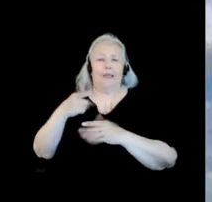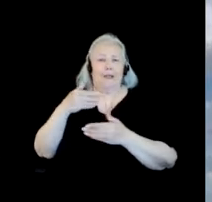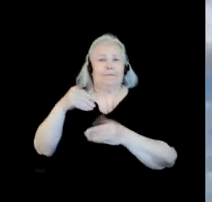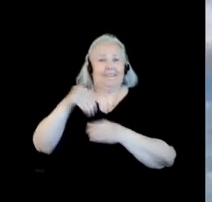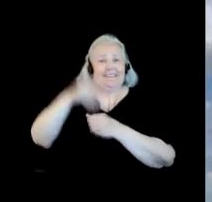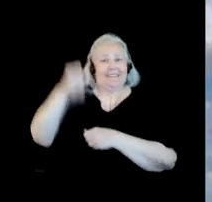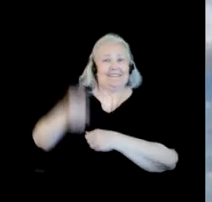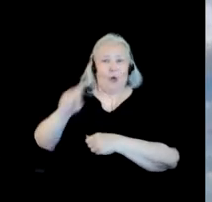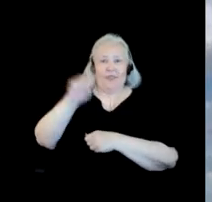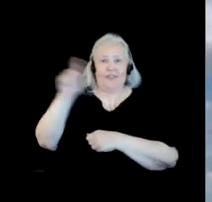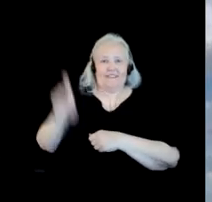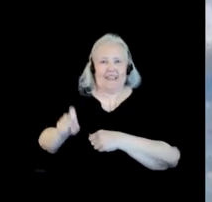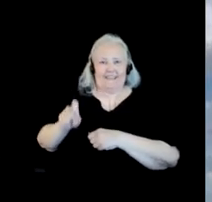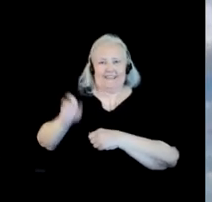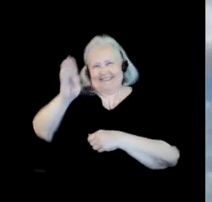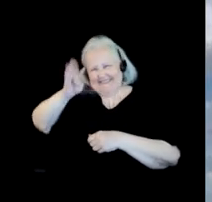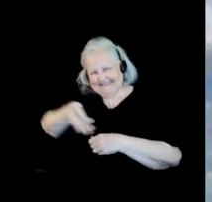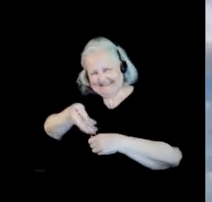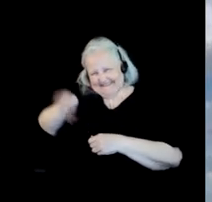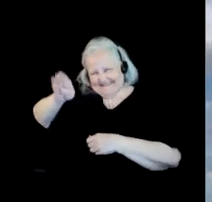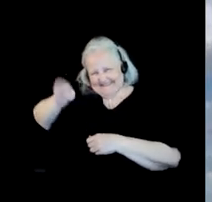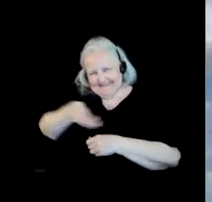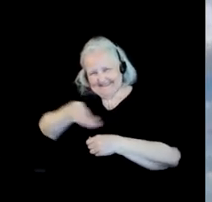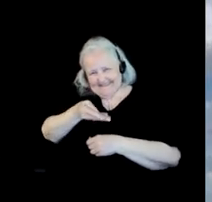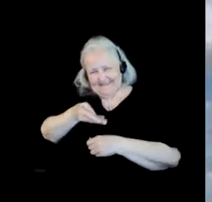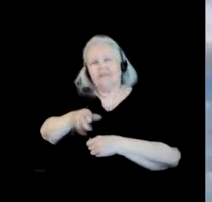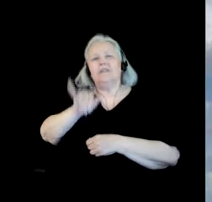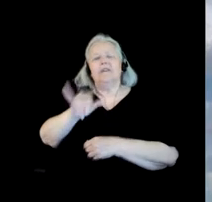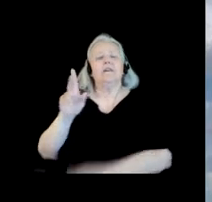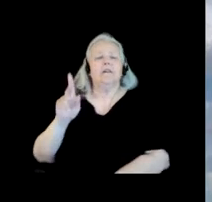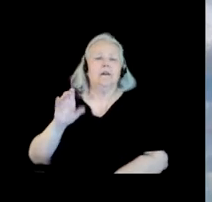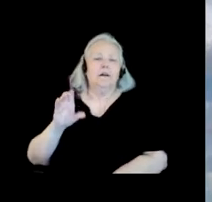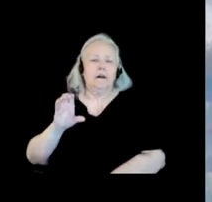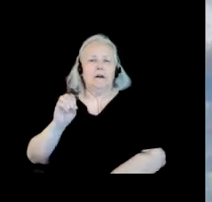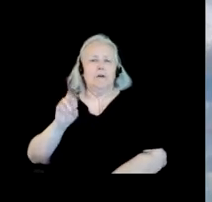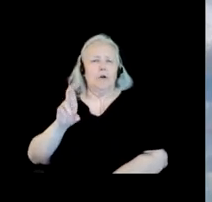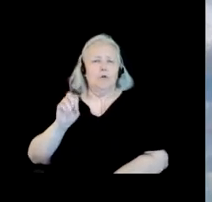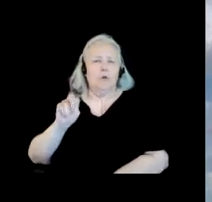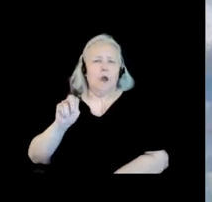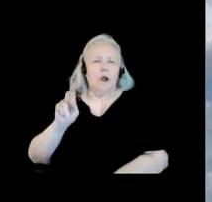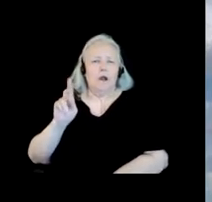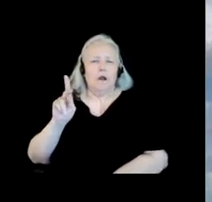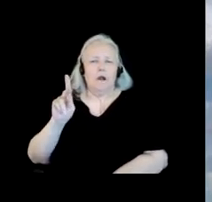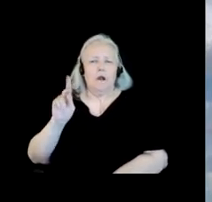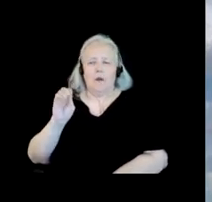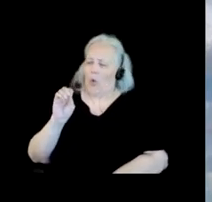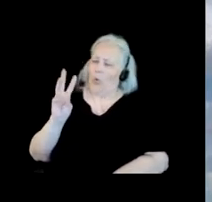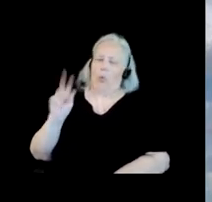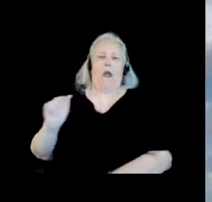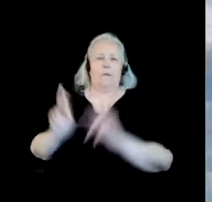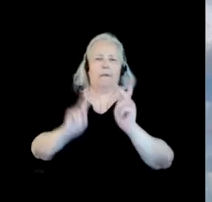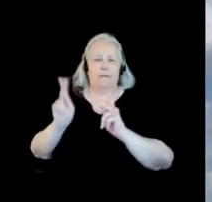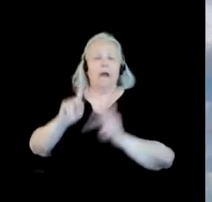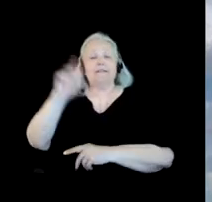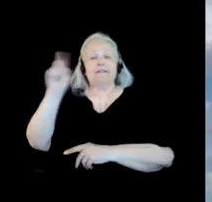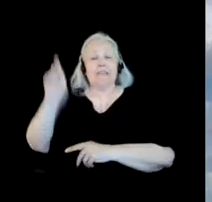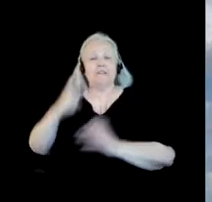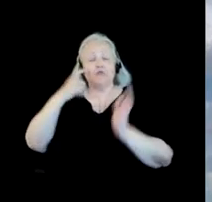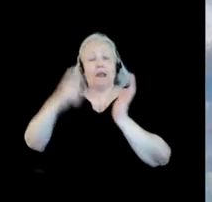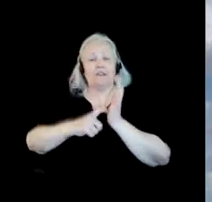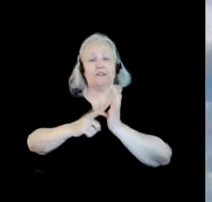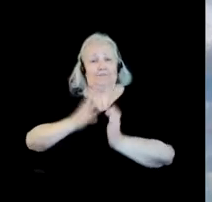a region that's the traditional homelands of the Karankawa people. Texas has three federally recognized tribes,